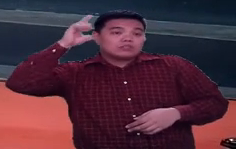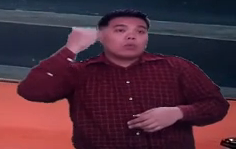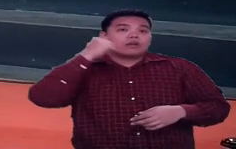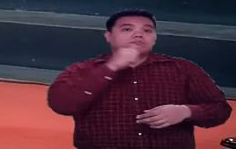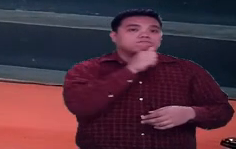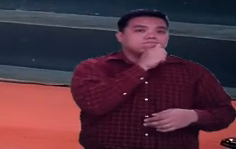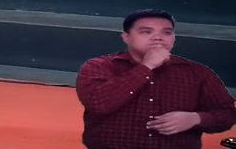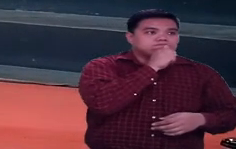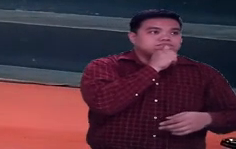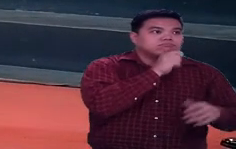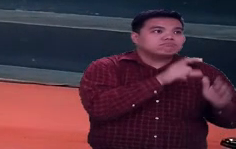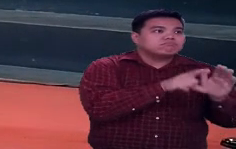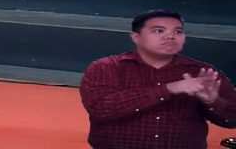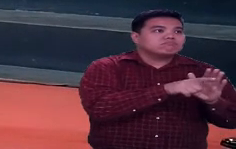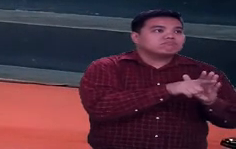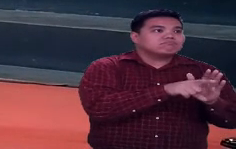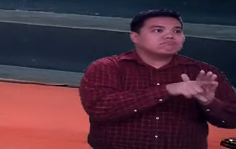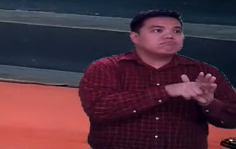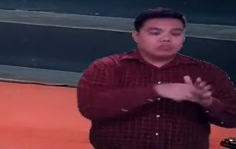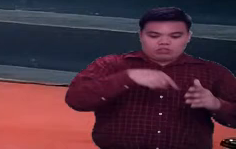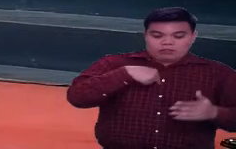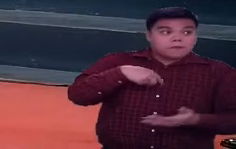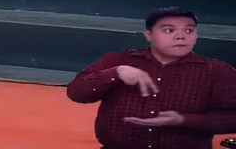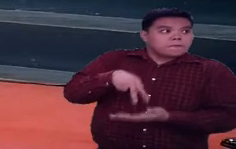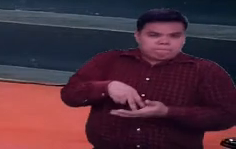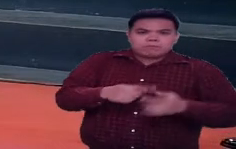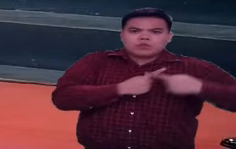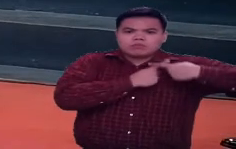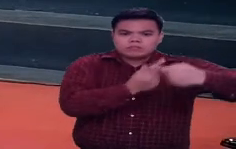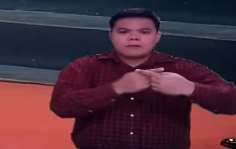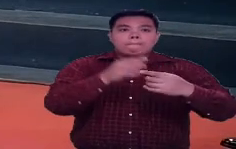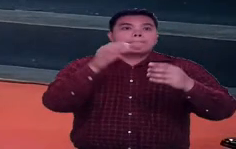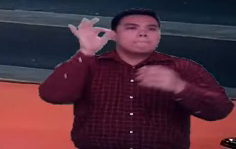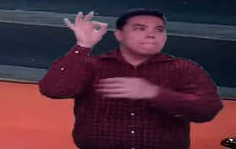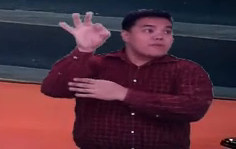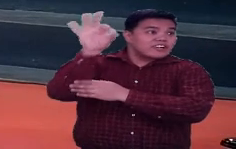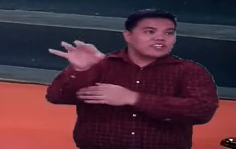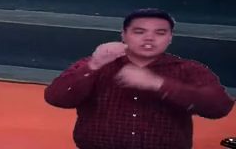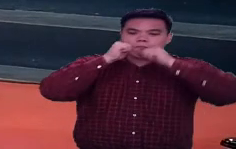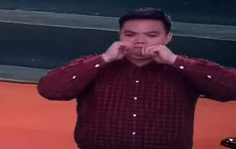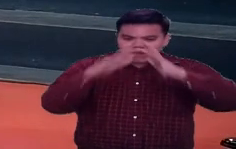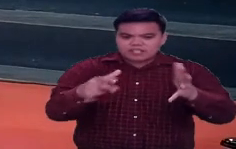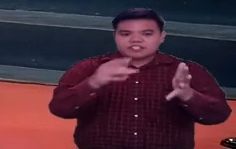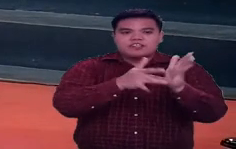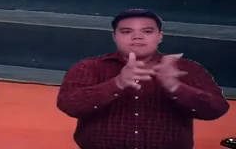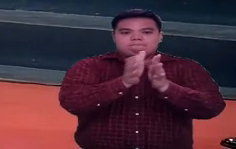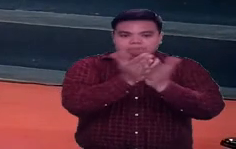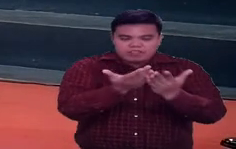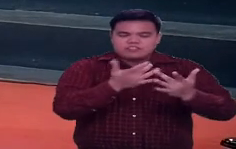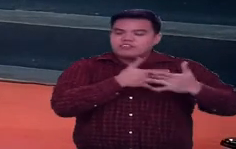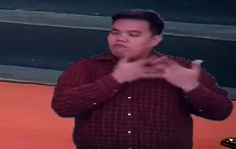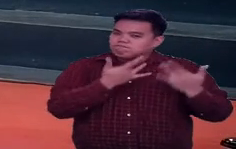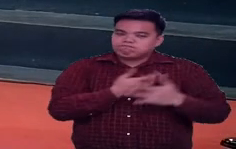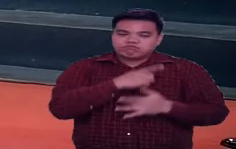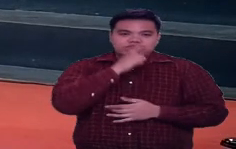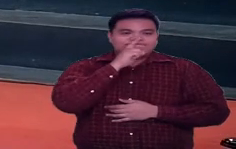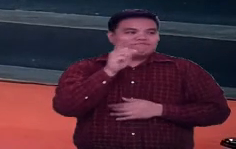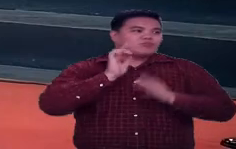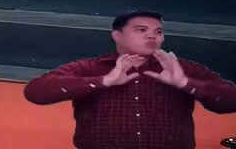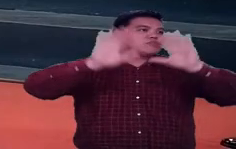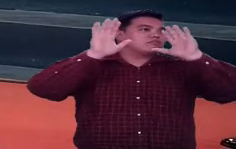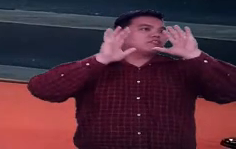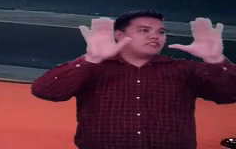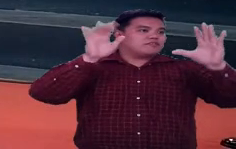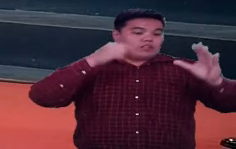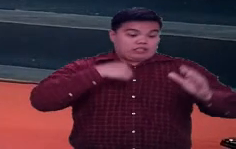secretly. So I was able to challenge them with the Word of God, and what a blessing it was in my heart.